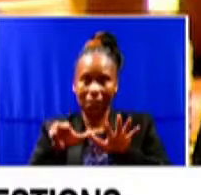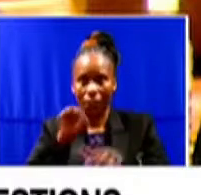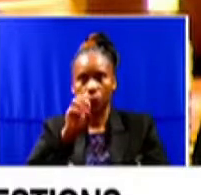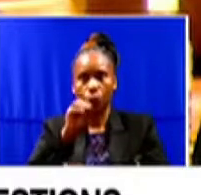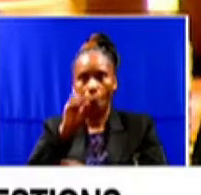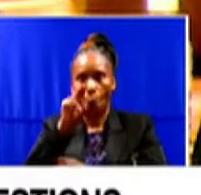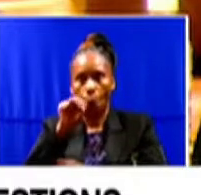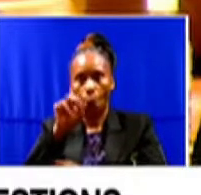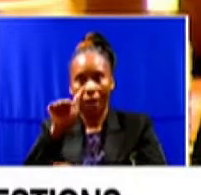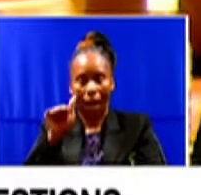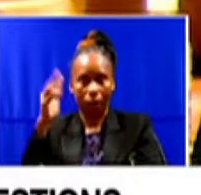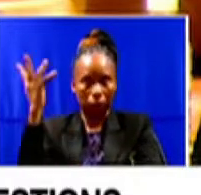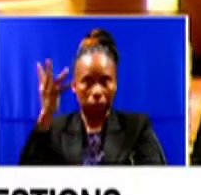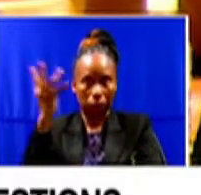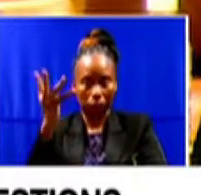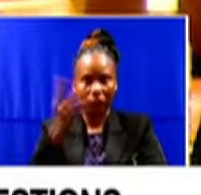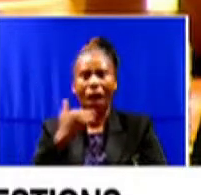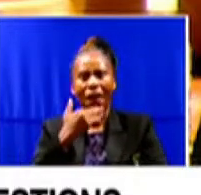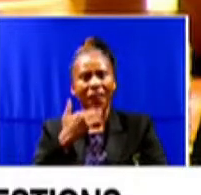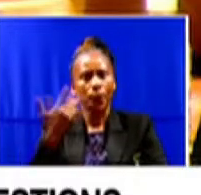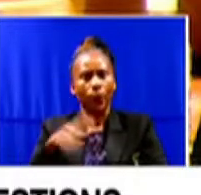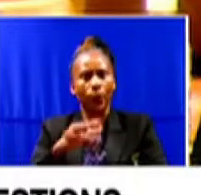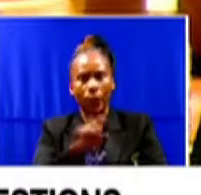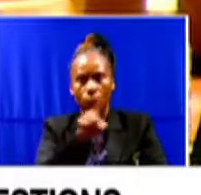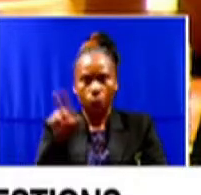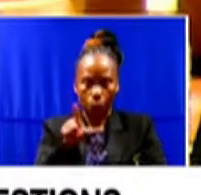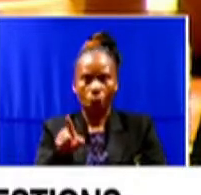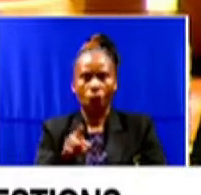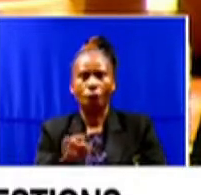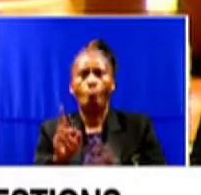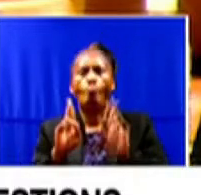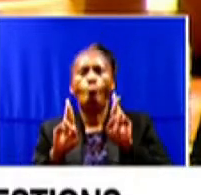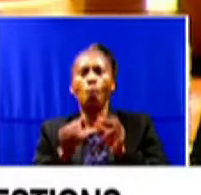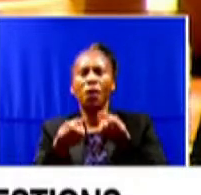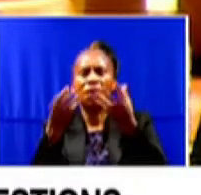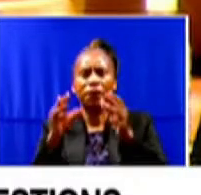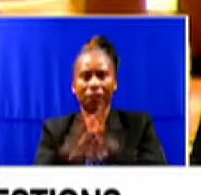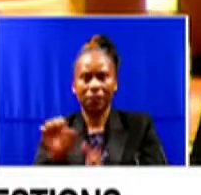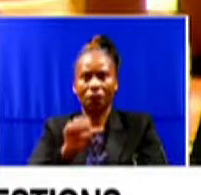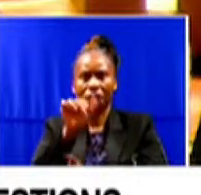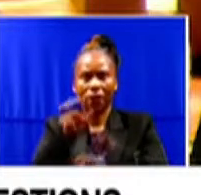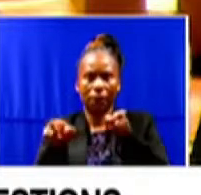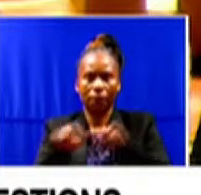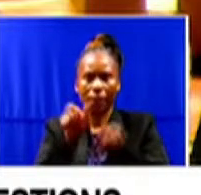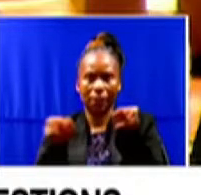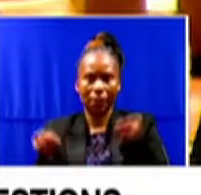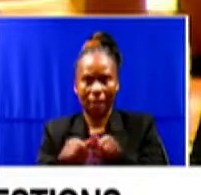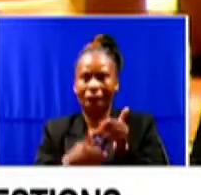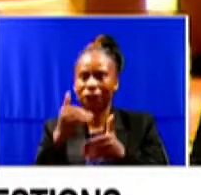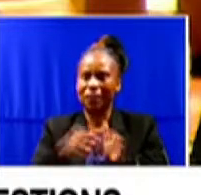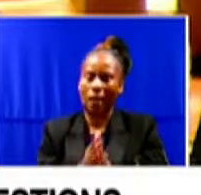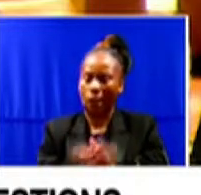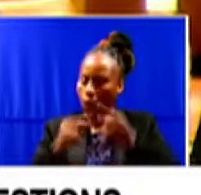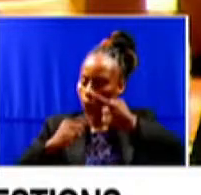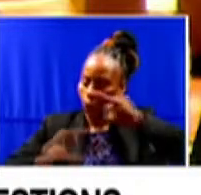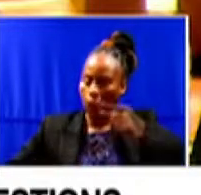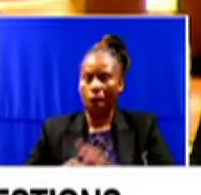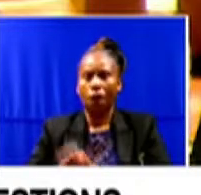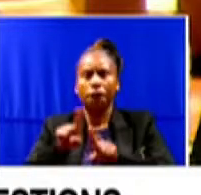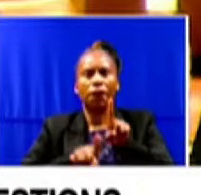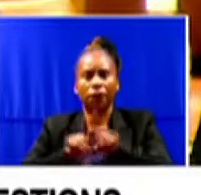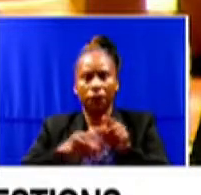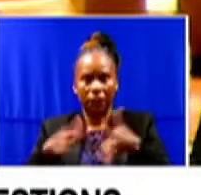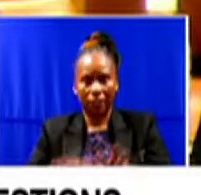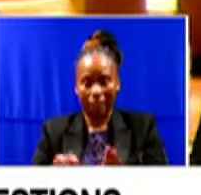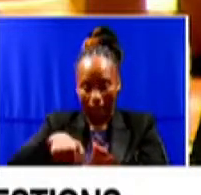giving hope to the people of South Africa after a number of commitments you made. Among these, you promised to ensure that the